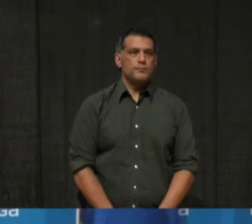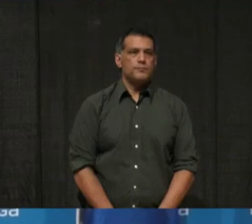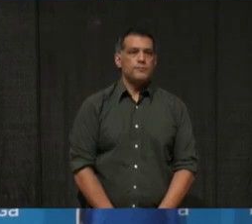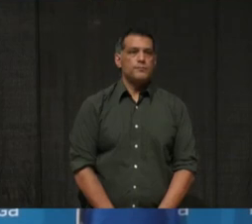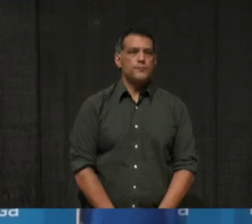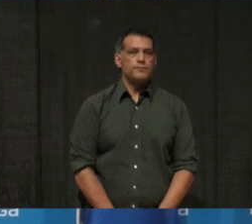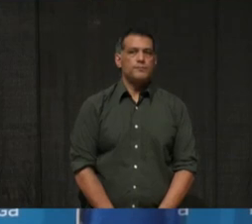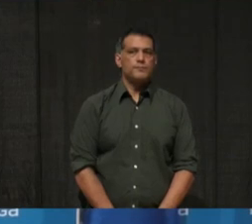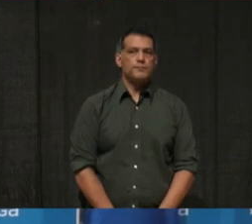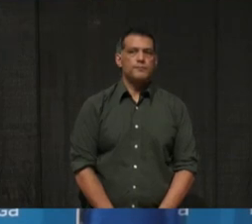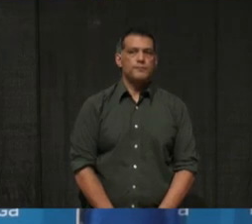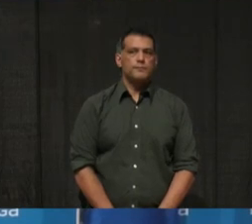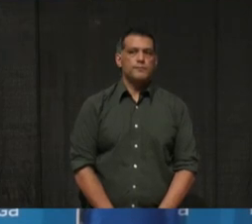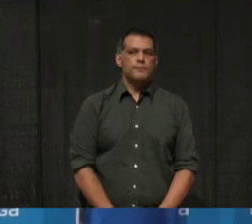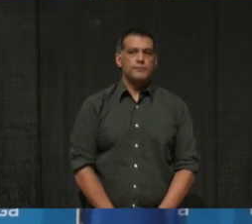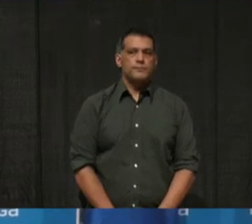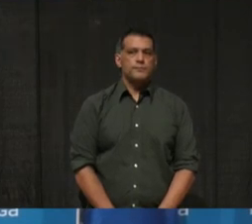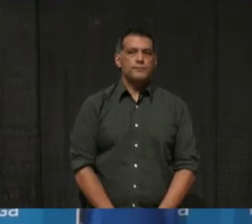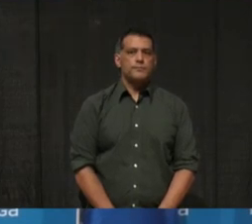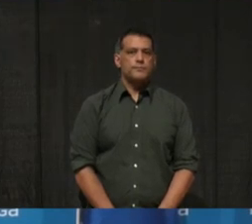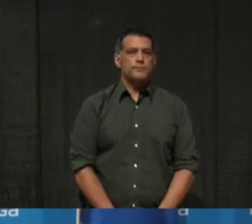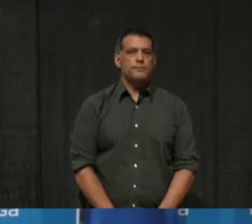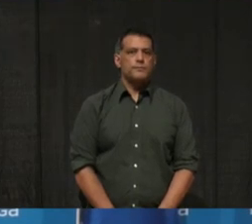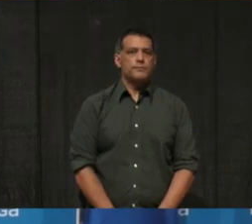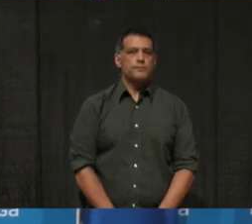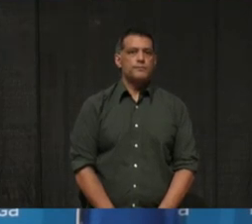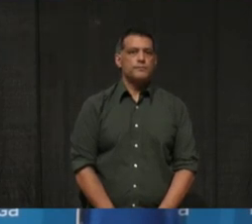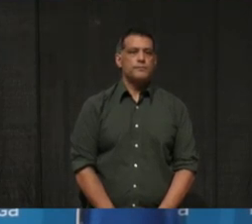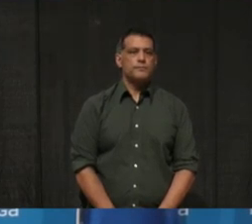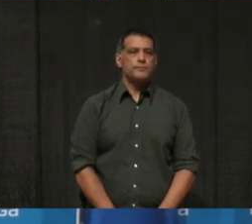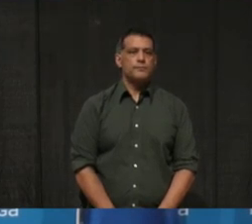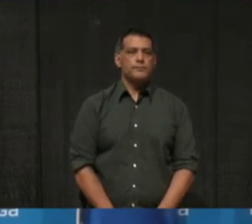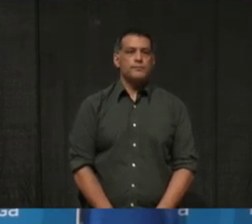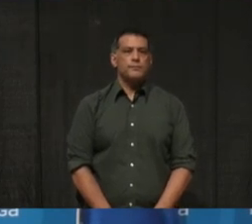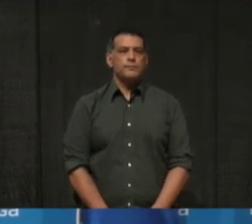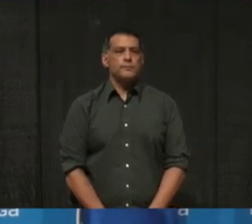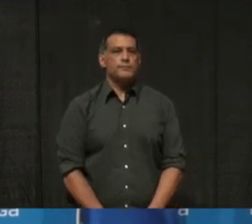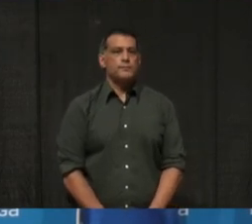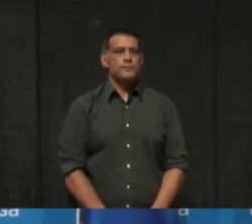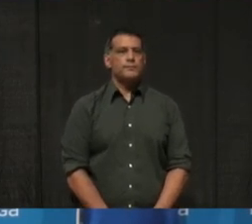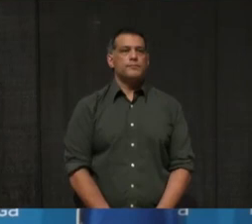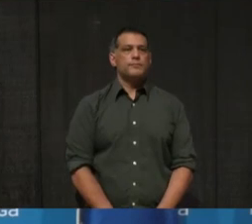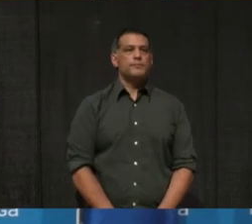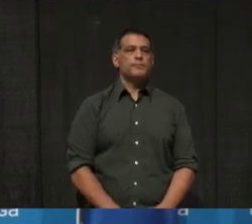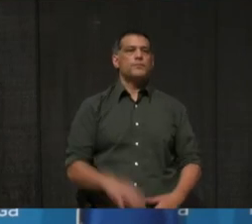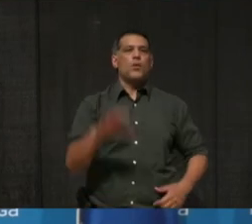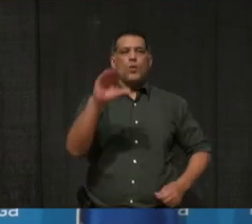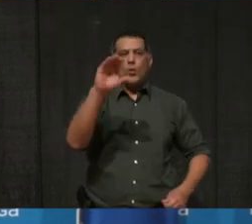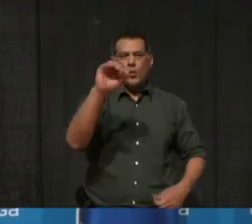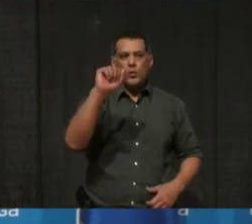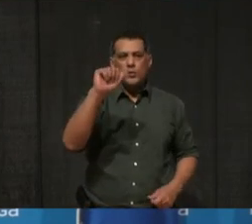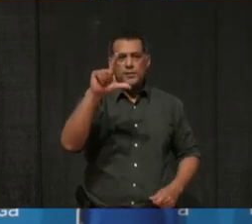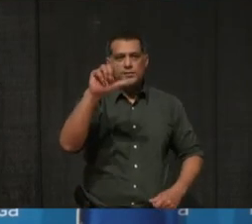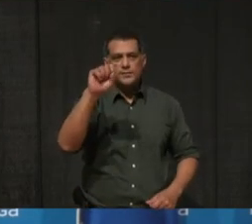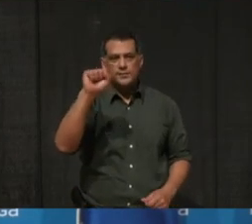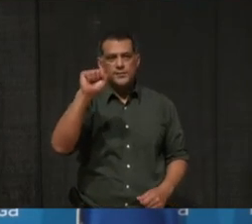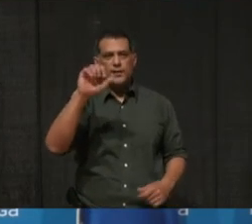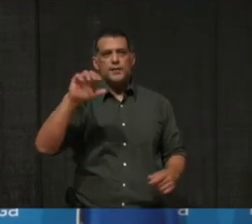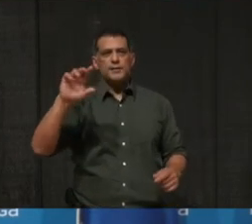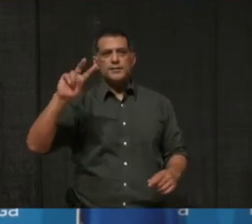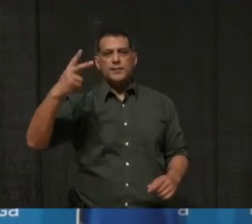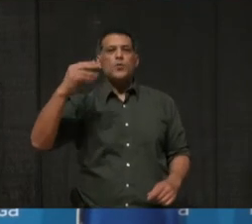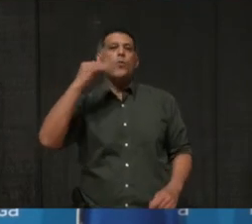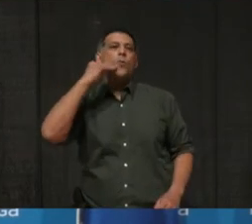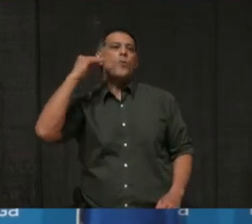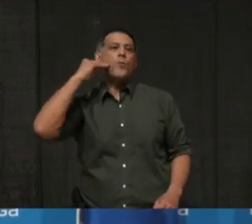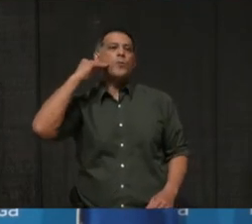That was it. Okay. She had two. Great, thank you. Your final question comes from Khaled Salama at My Second Home TV. Go ahead, Cal. Welcome, Khaled.